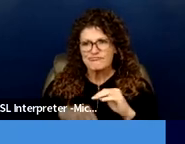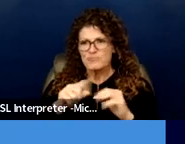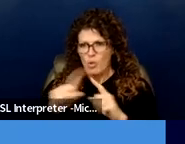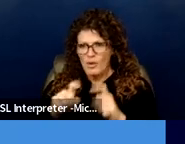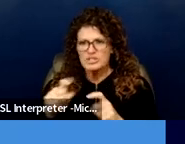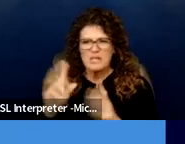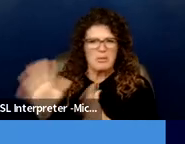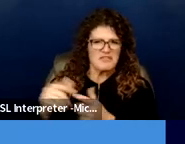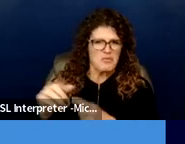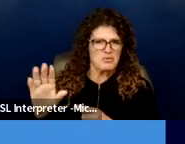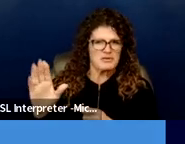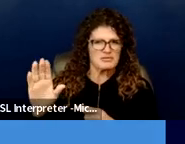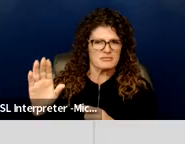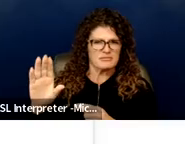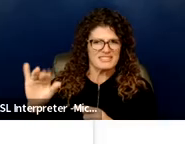City Hall.